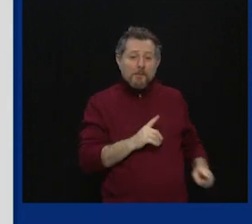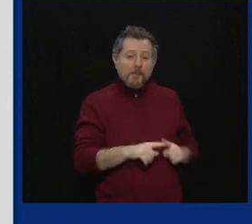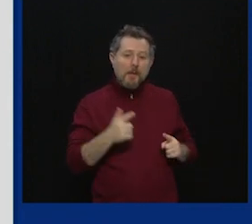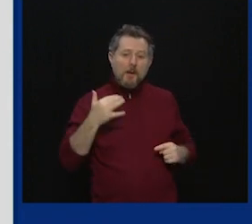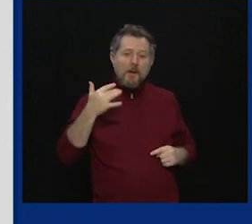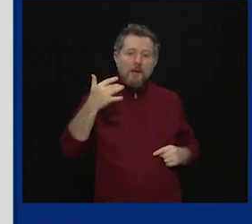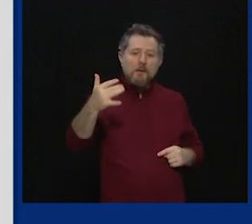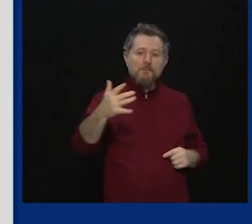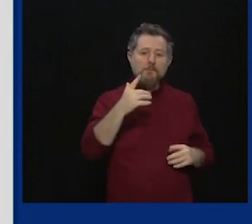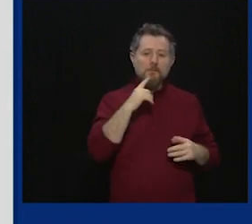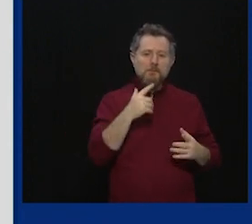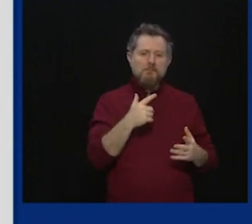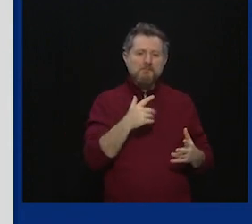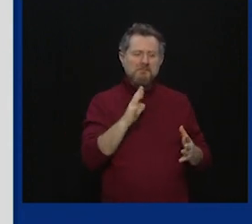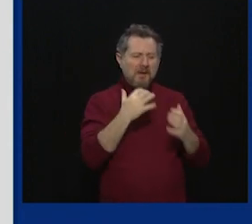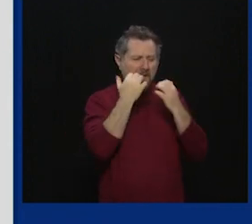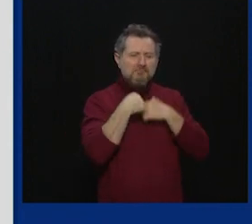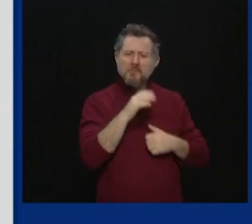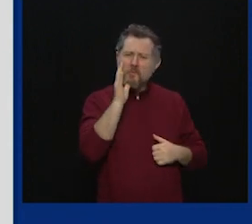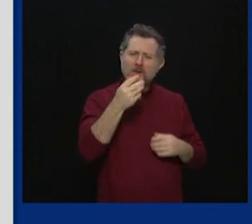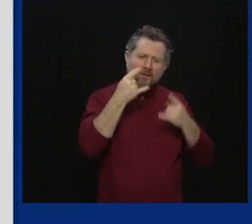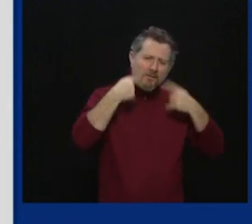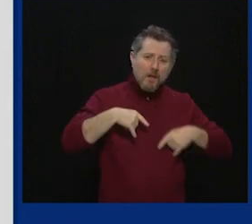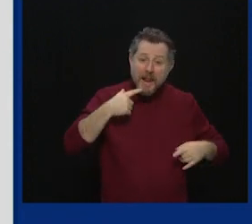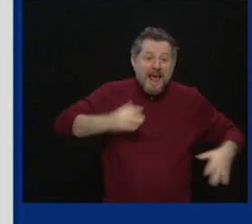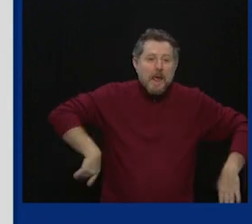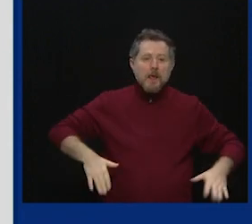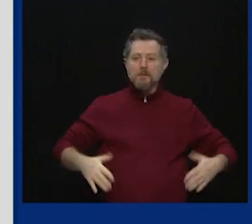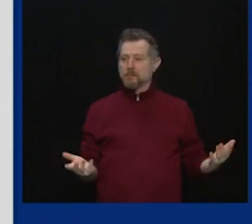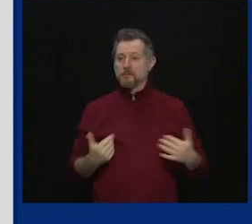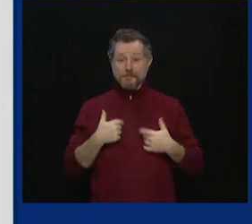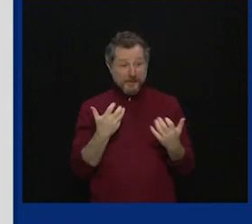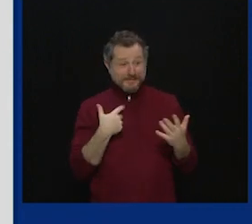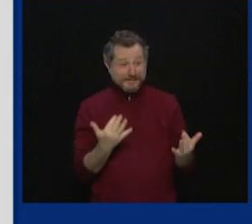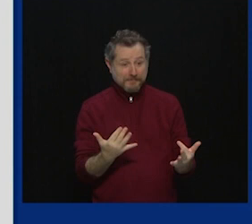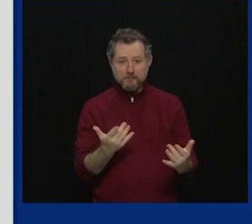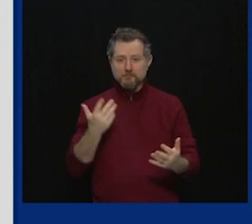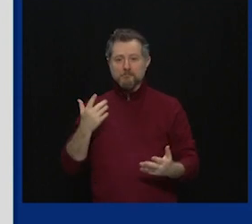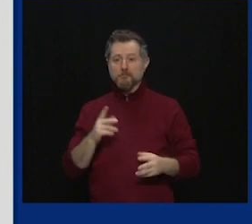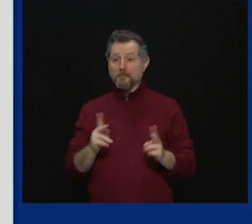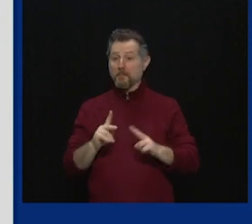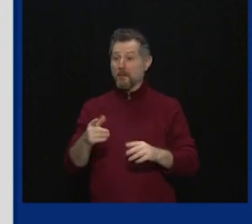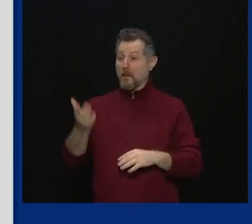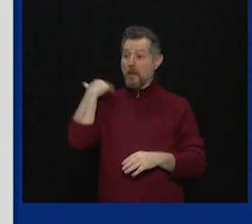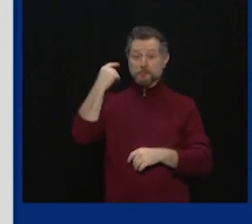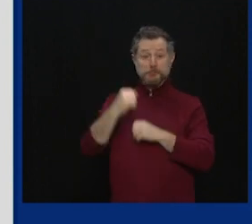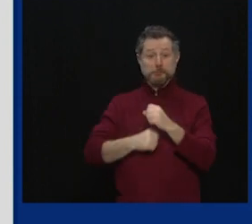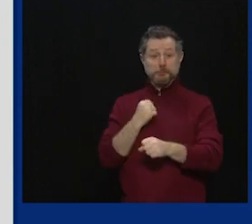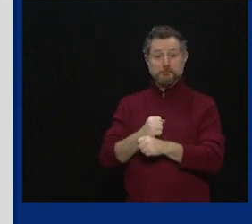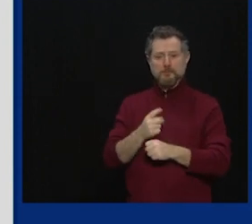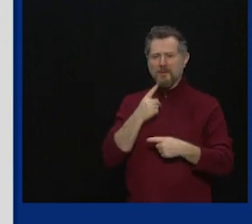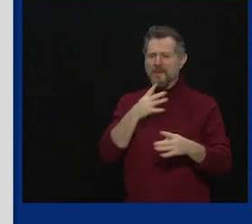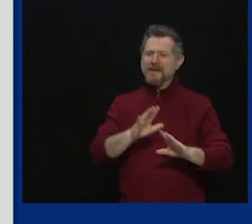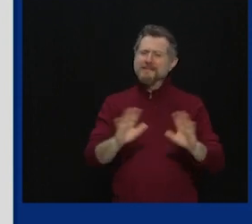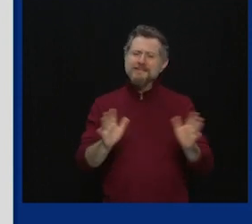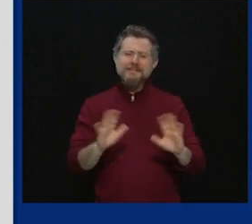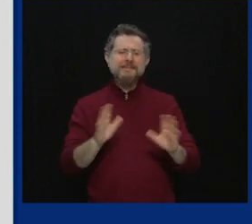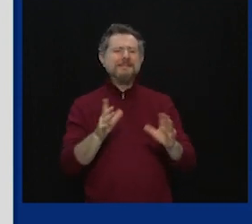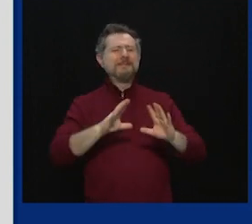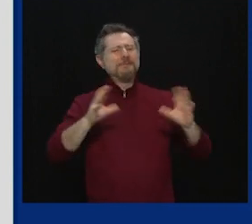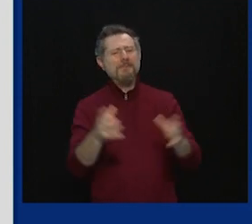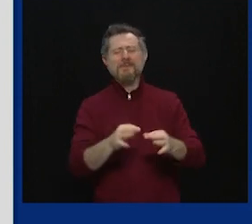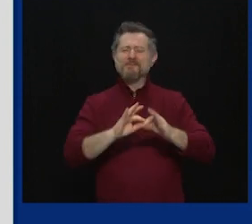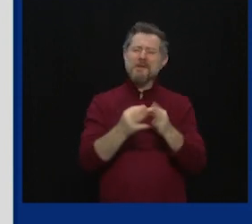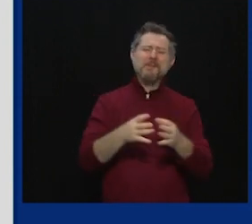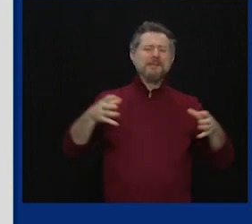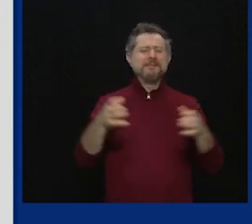yet. And the people who last year were told that you couldn't gather with family in your own home with groups larger than